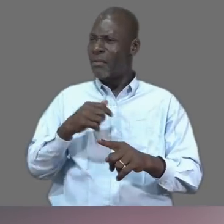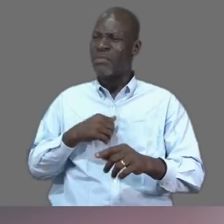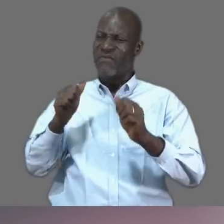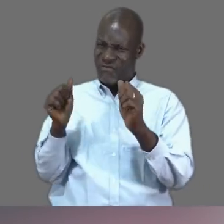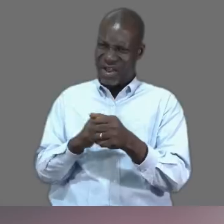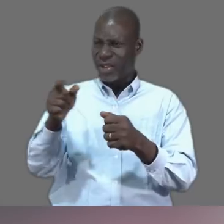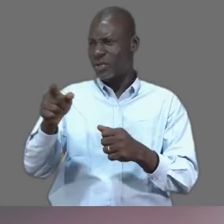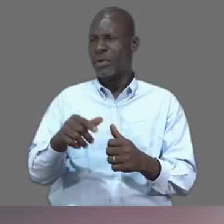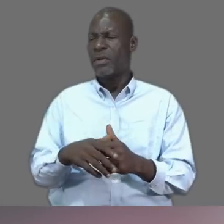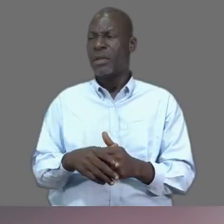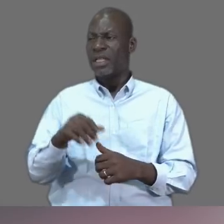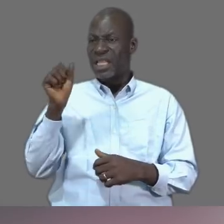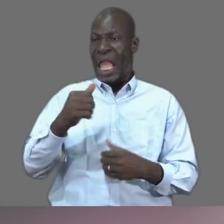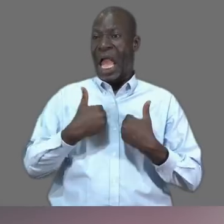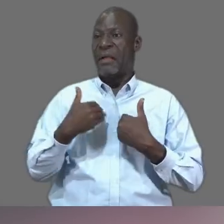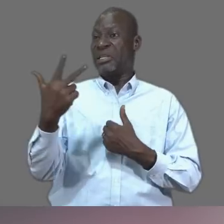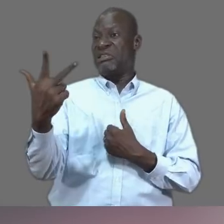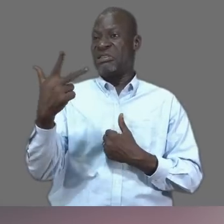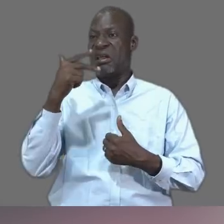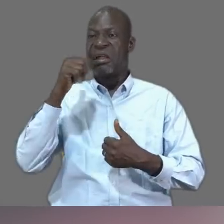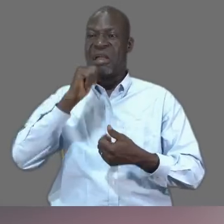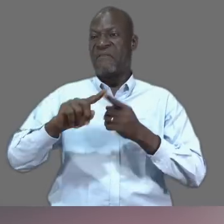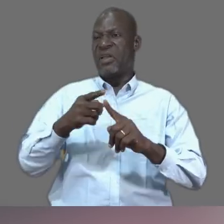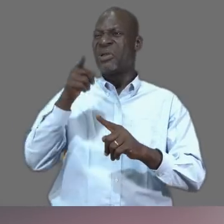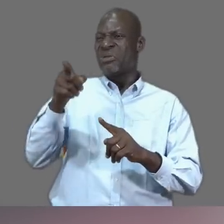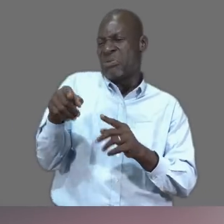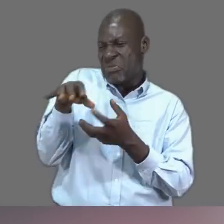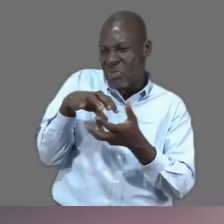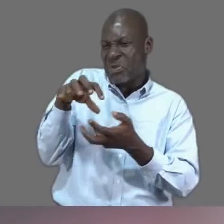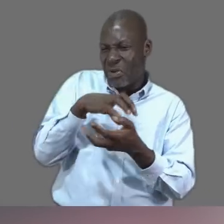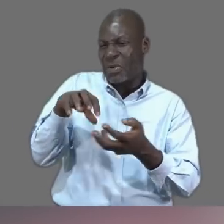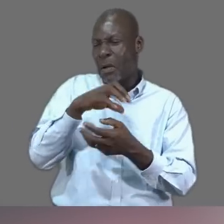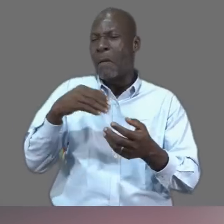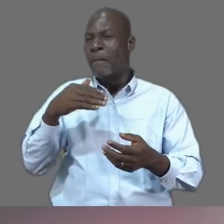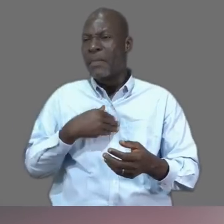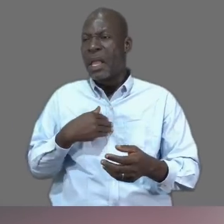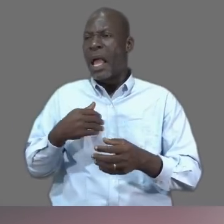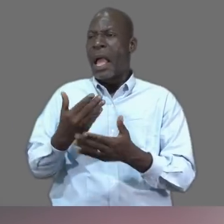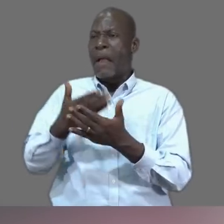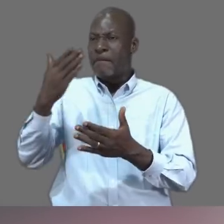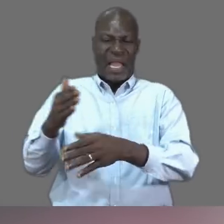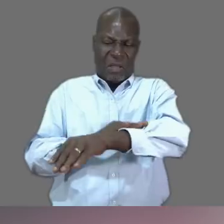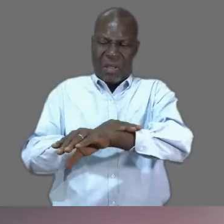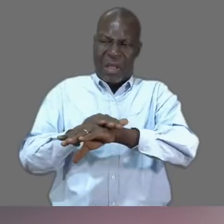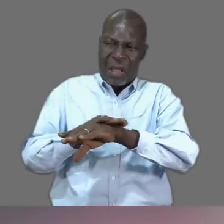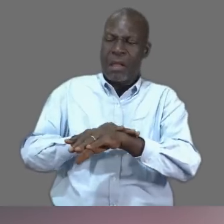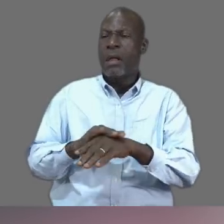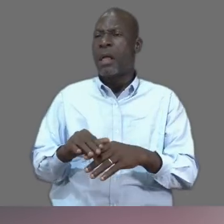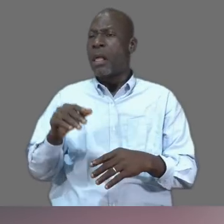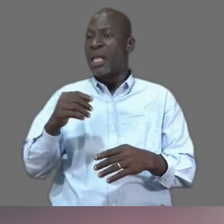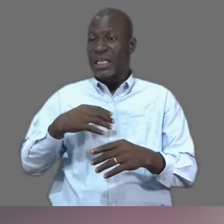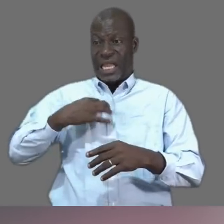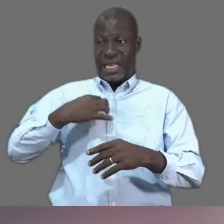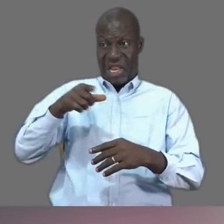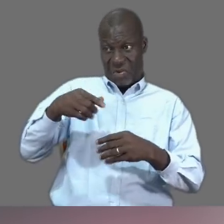again? Me best young. Number one gets bad 3 or 4. What da da mea umkum at a new share any birthday? At a